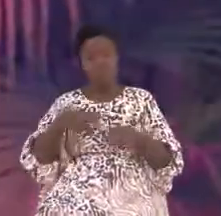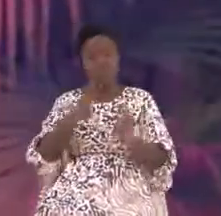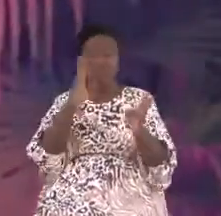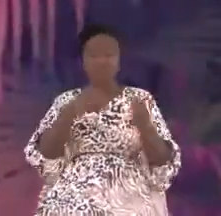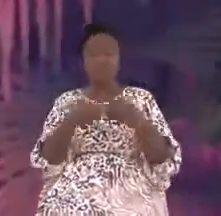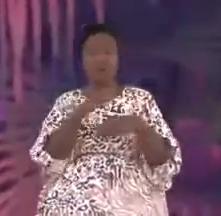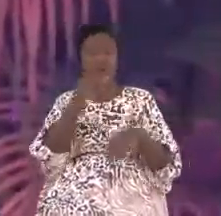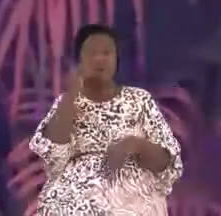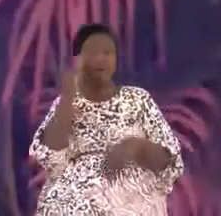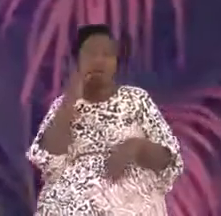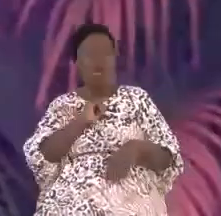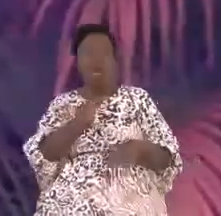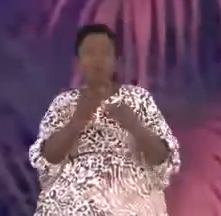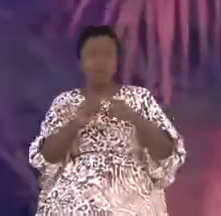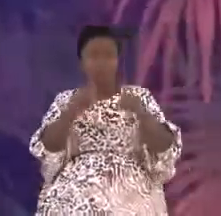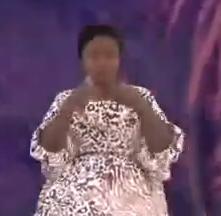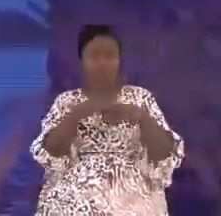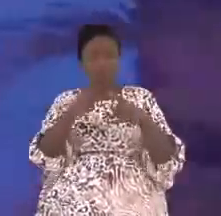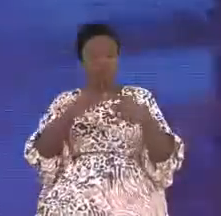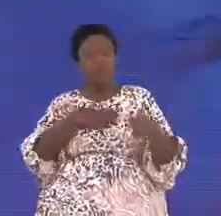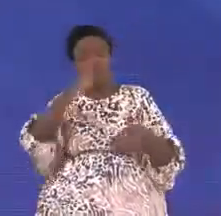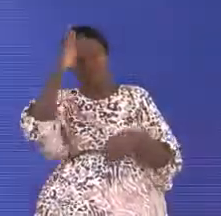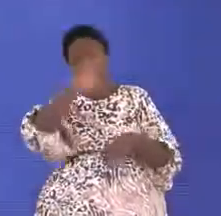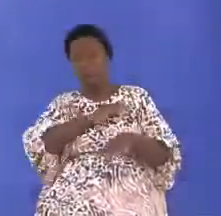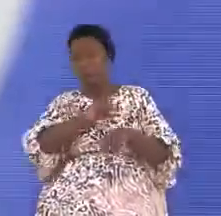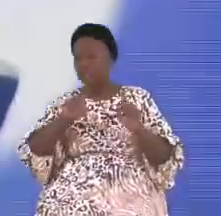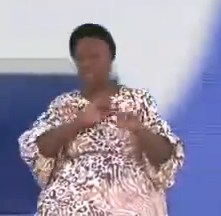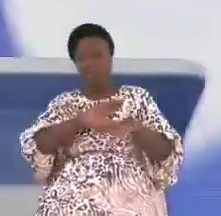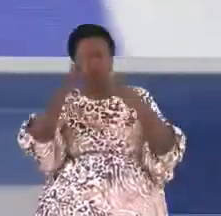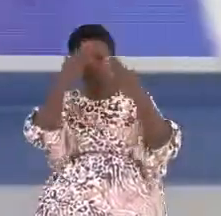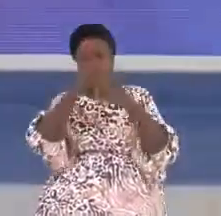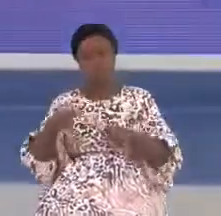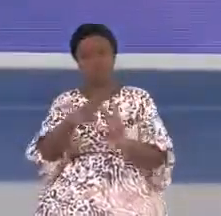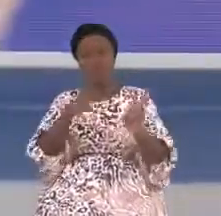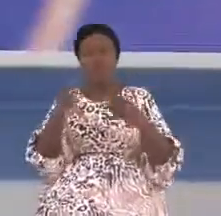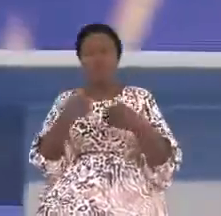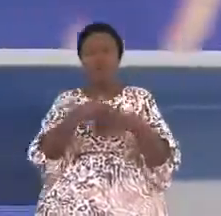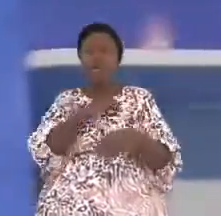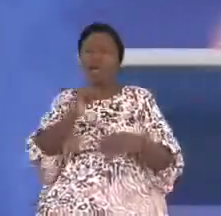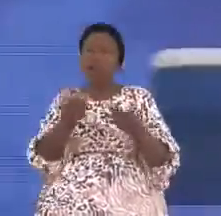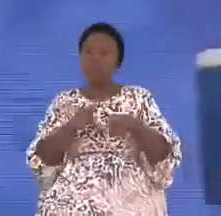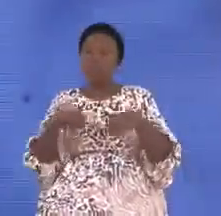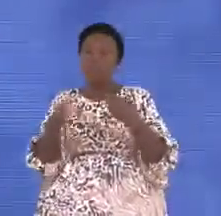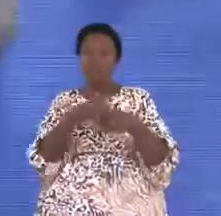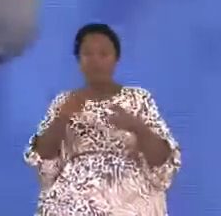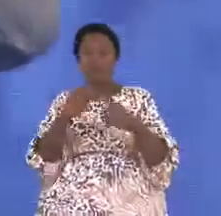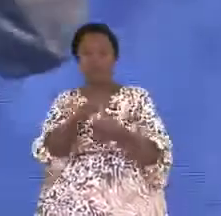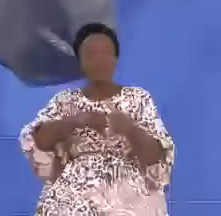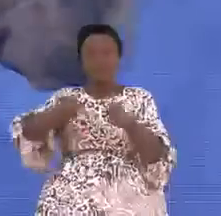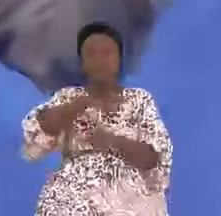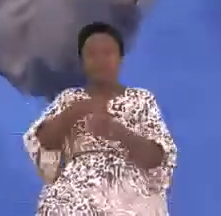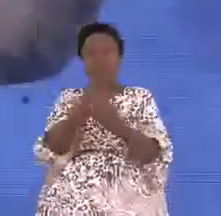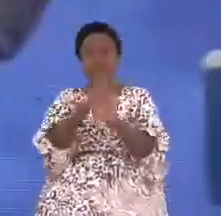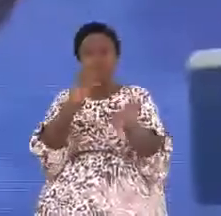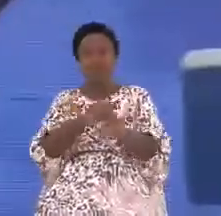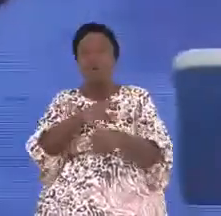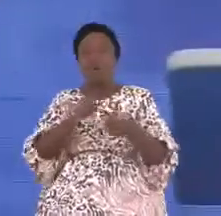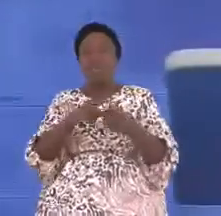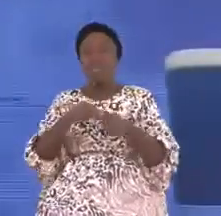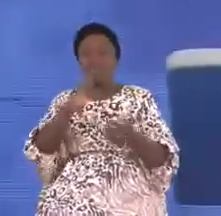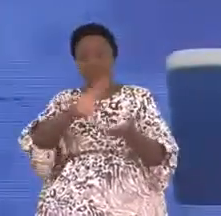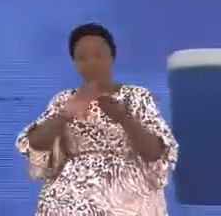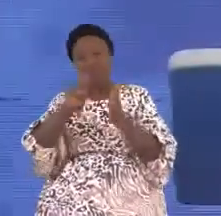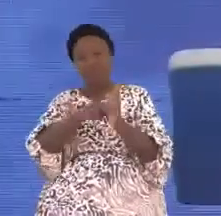father but i don't know the way i want to go back to the fellowship and the freedom and the forgiveness and the